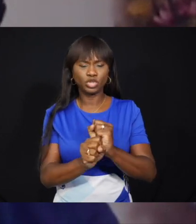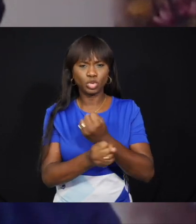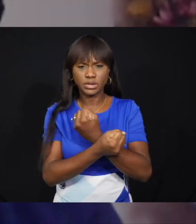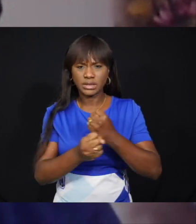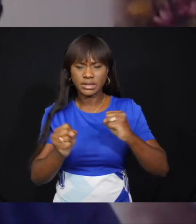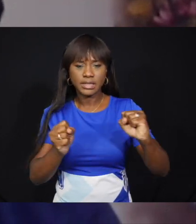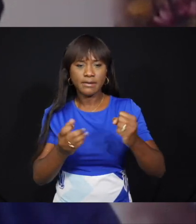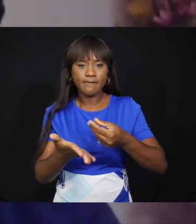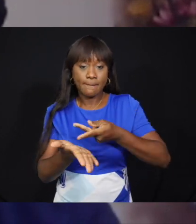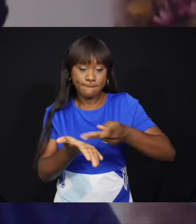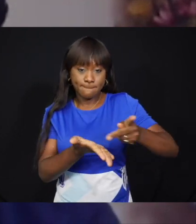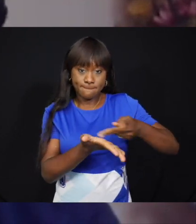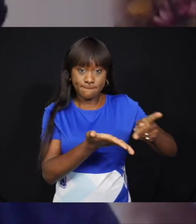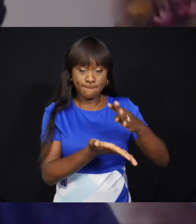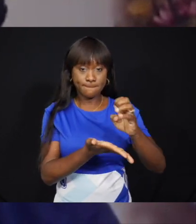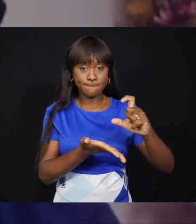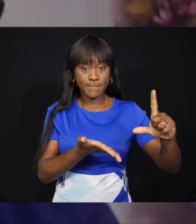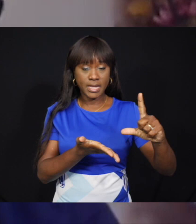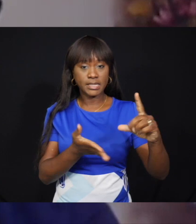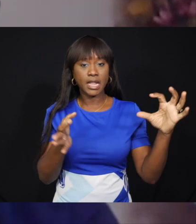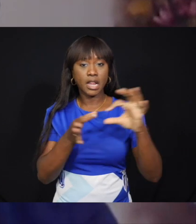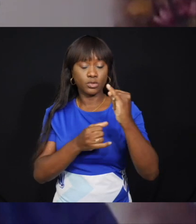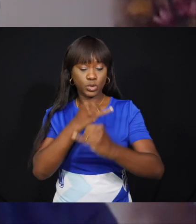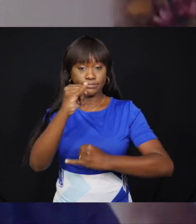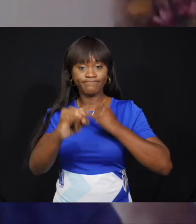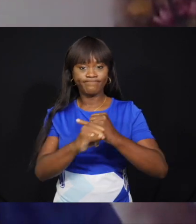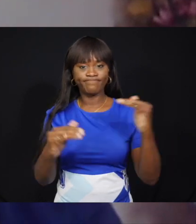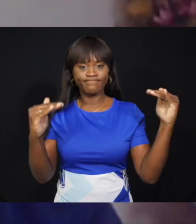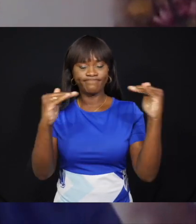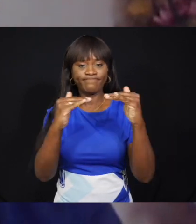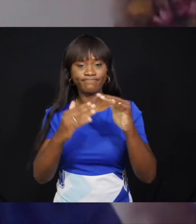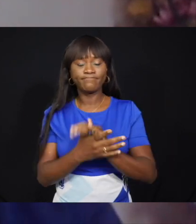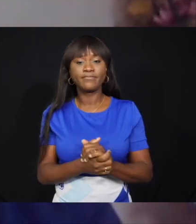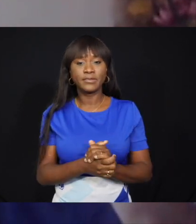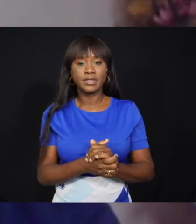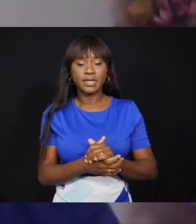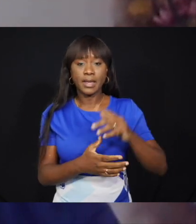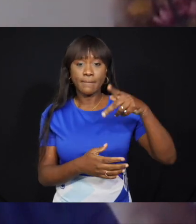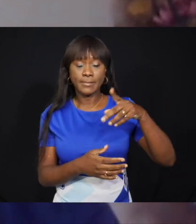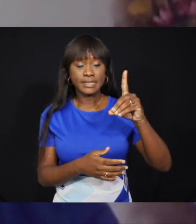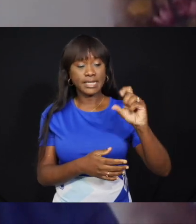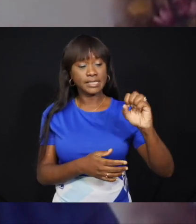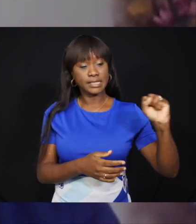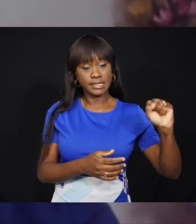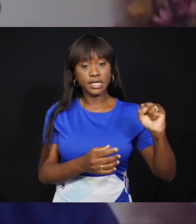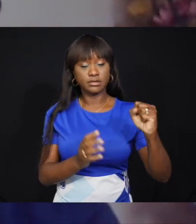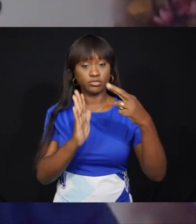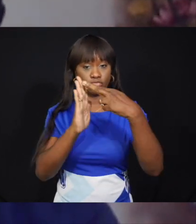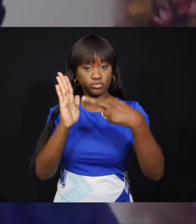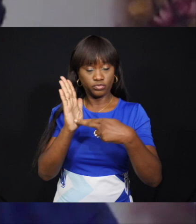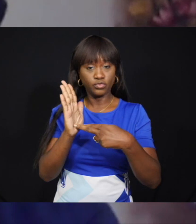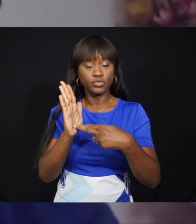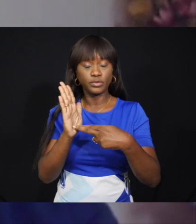Gateway provides secure payment processing solutions that align to international standards, such as